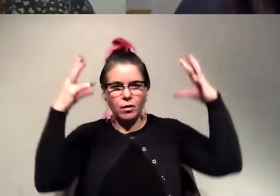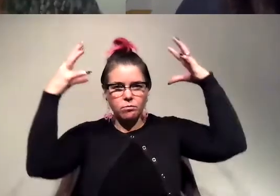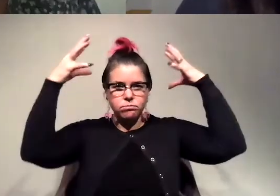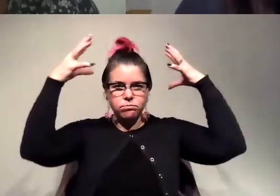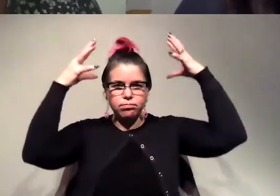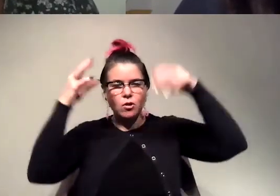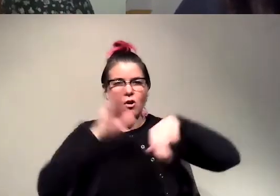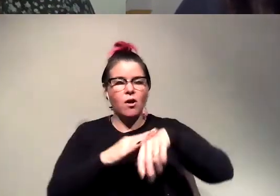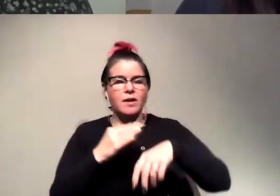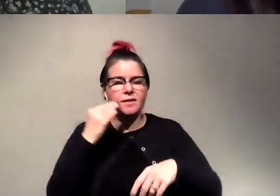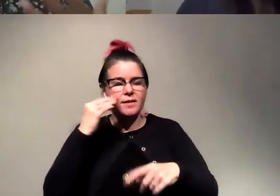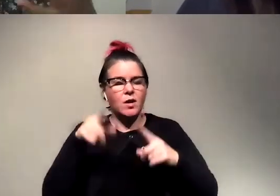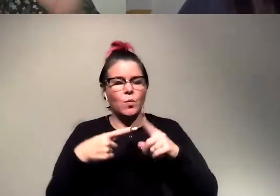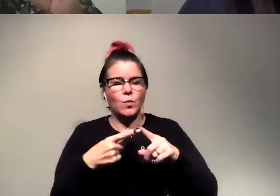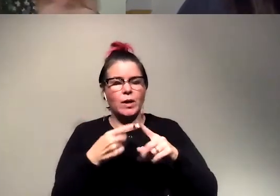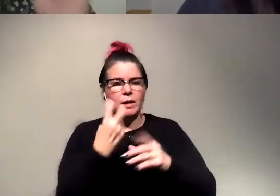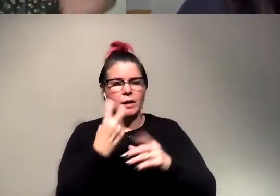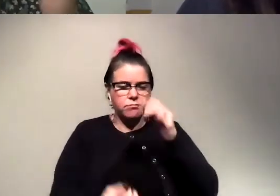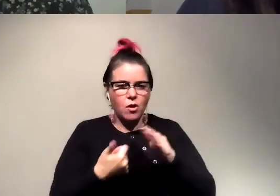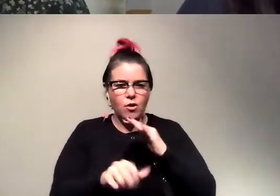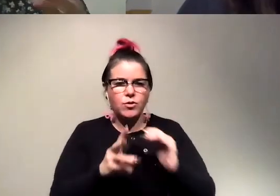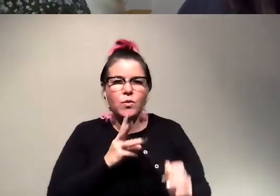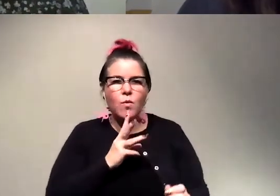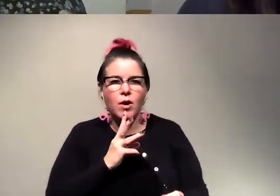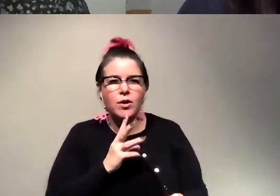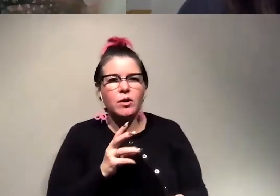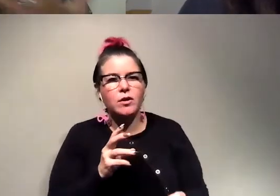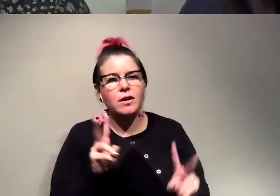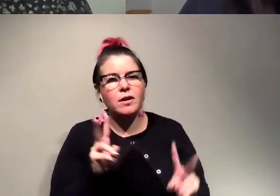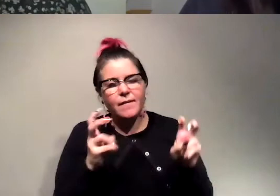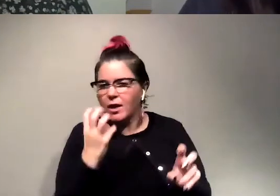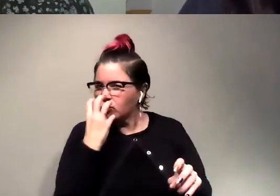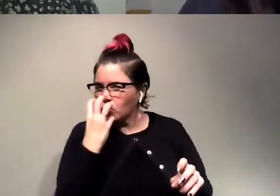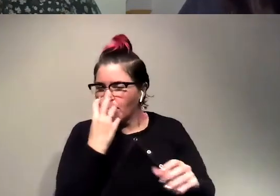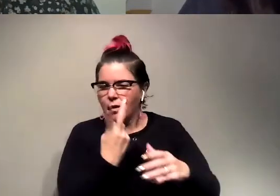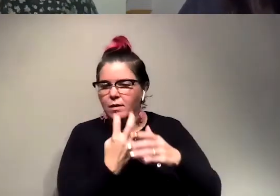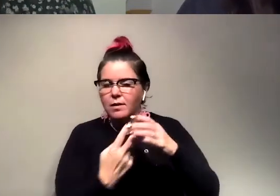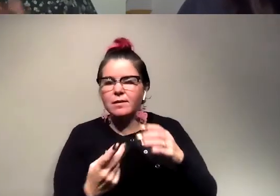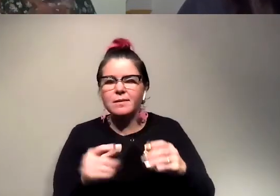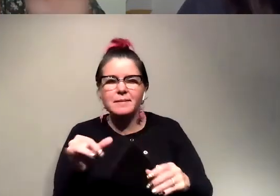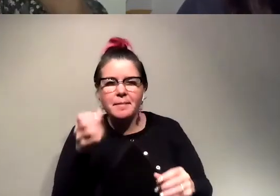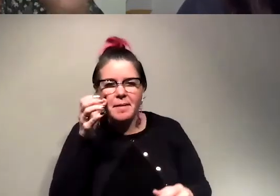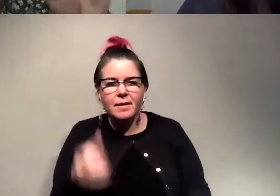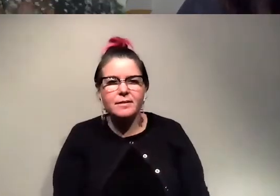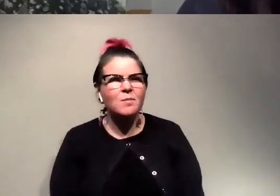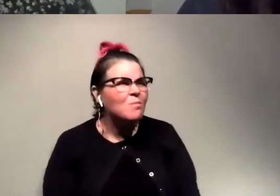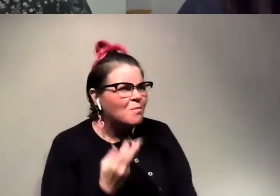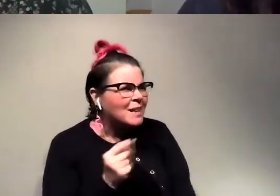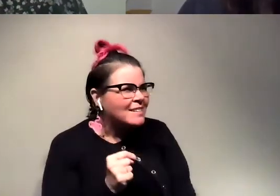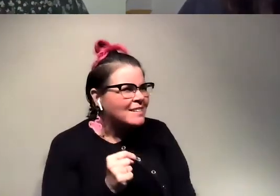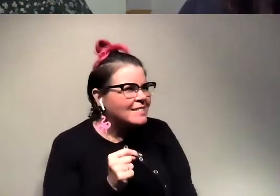like dives underwater, and that's kind of acts like a scuba tank, so it can